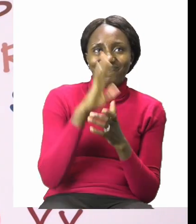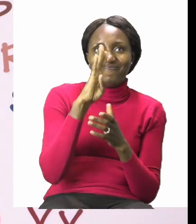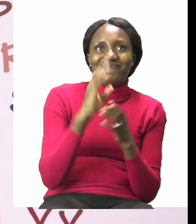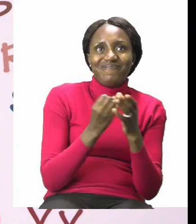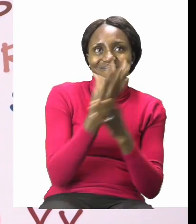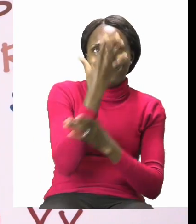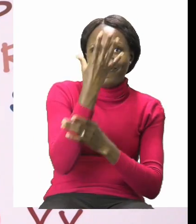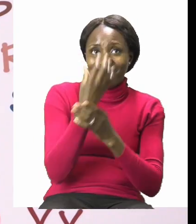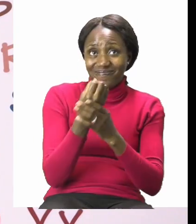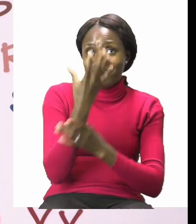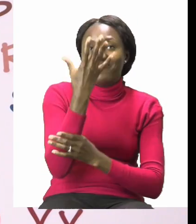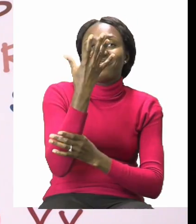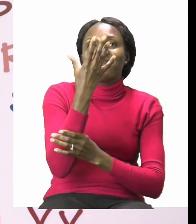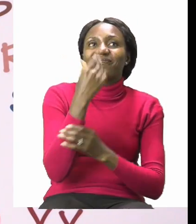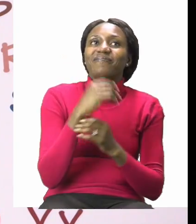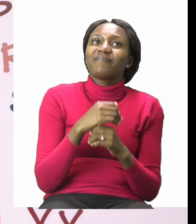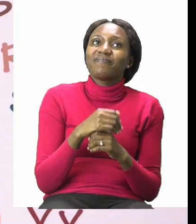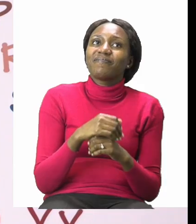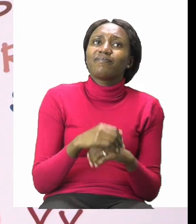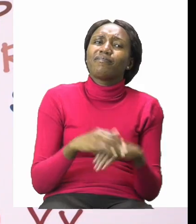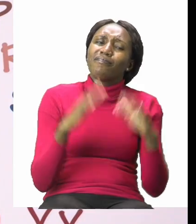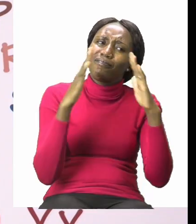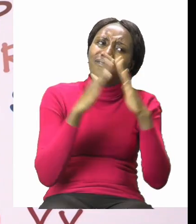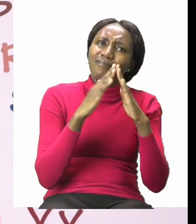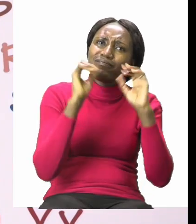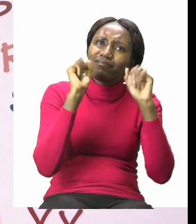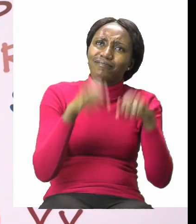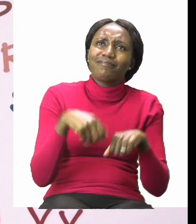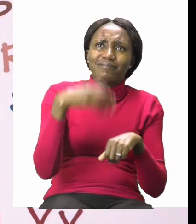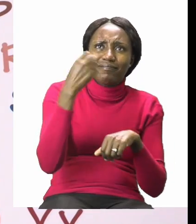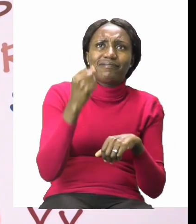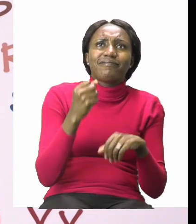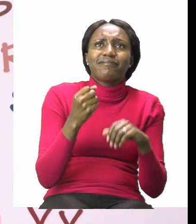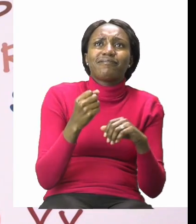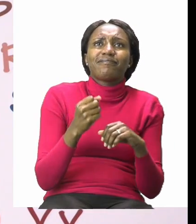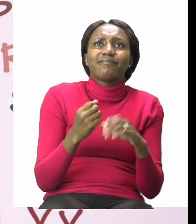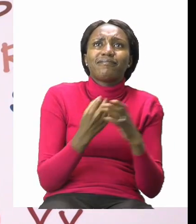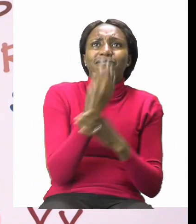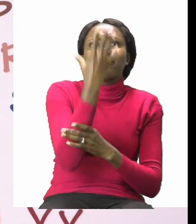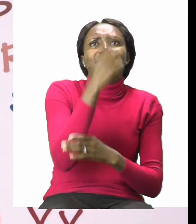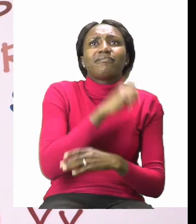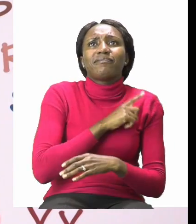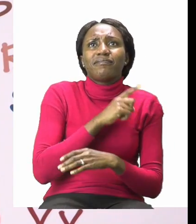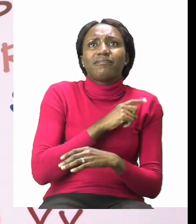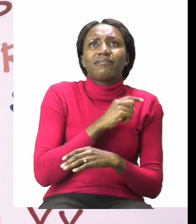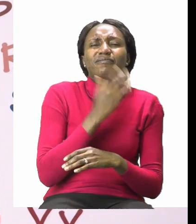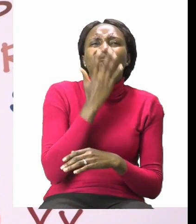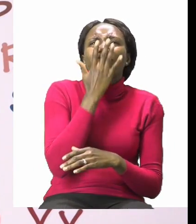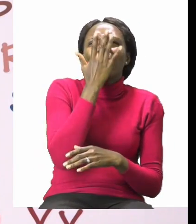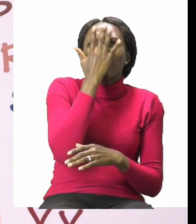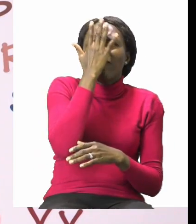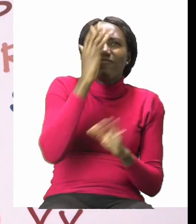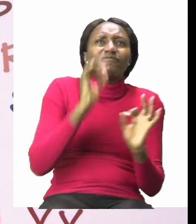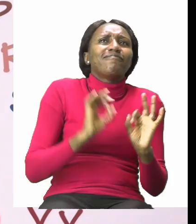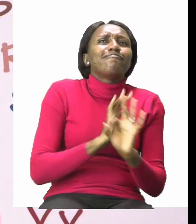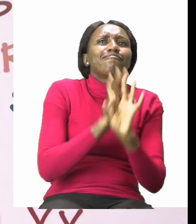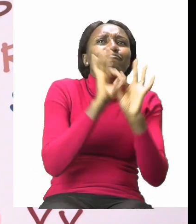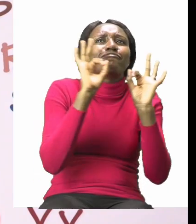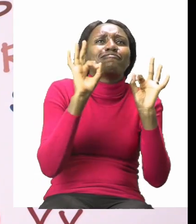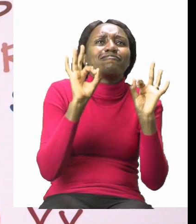plants. Now, every house really needs a plant because it makes the house smell beautiful and fresh.